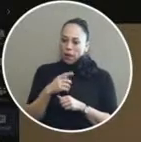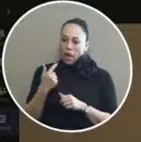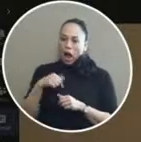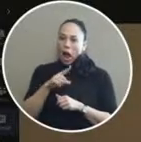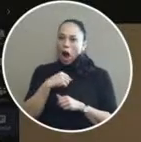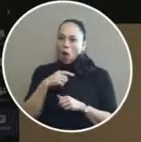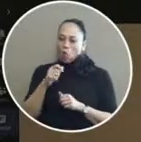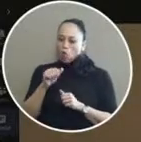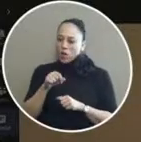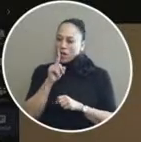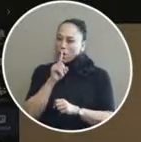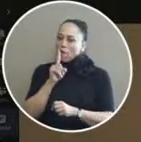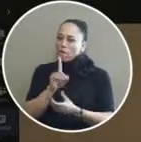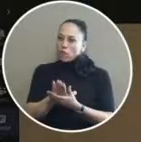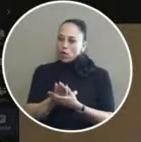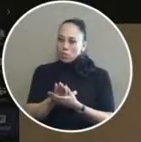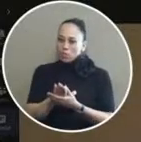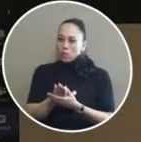confirm